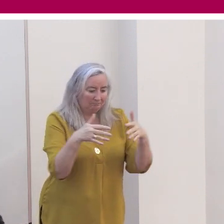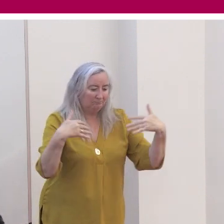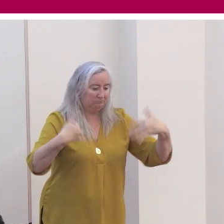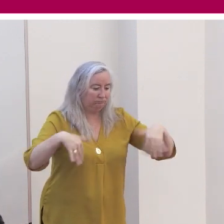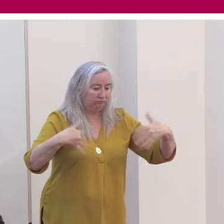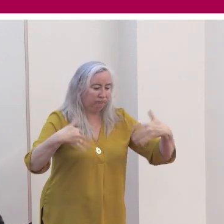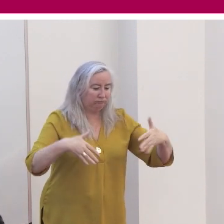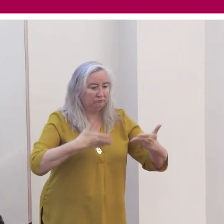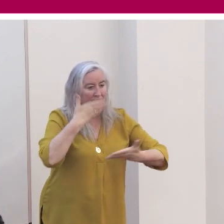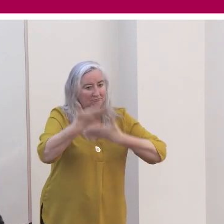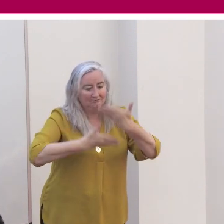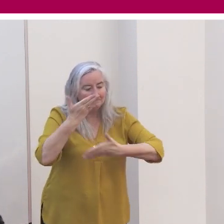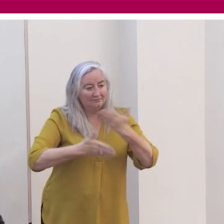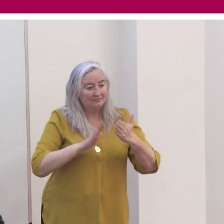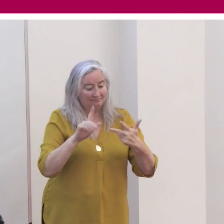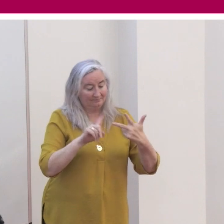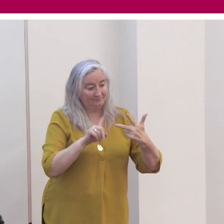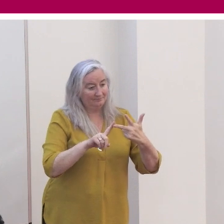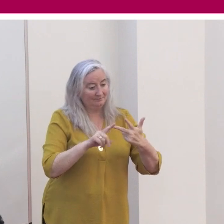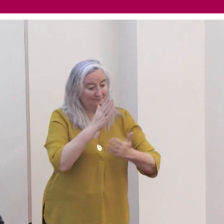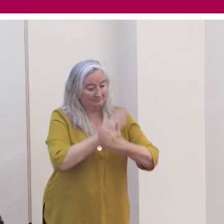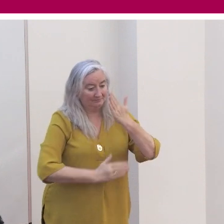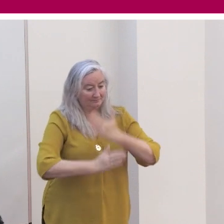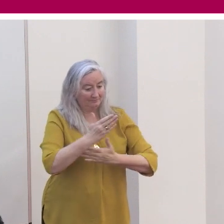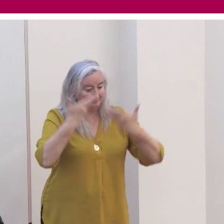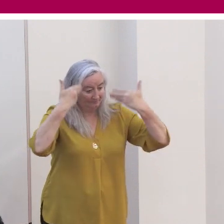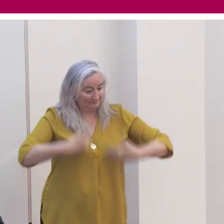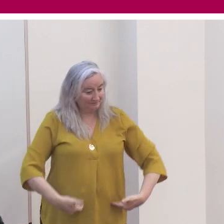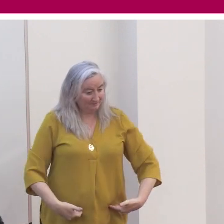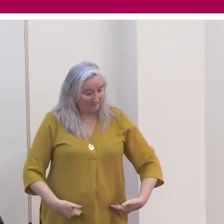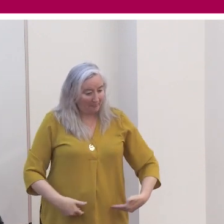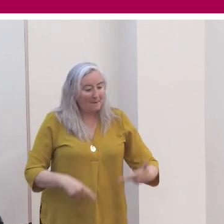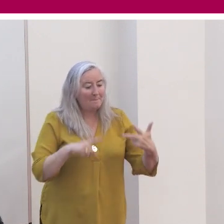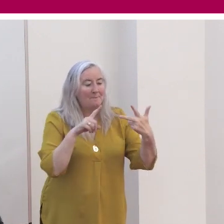well the other barriers, the contexts where